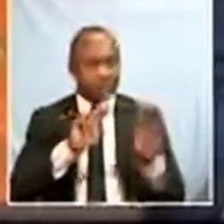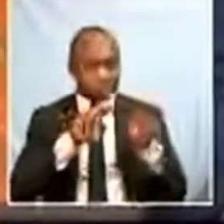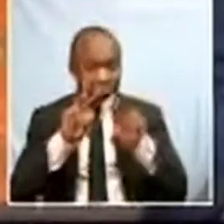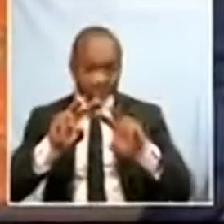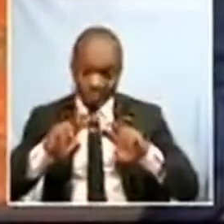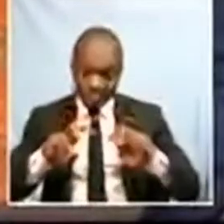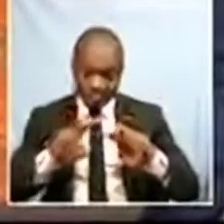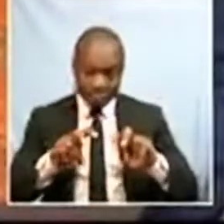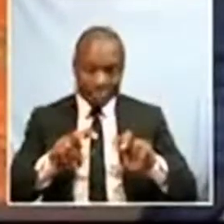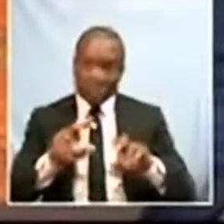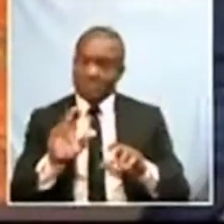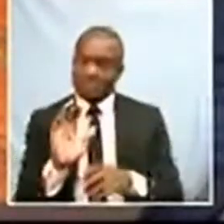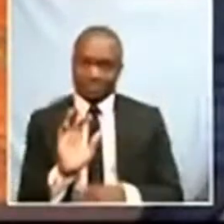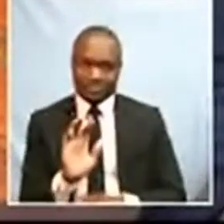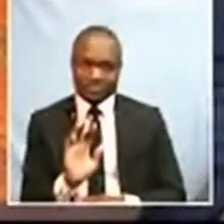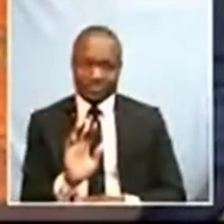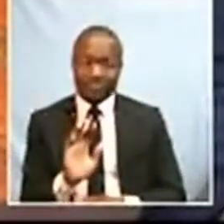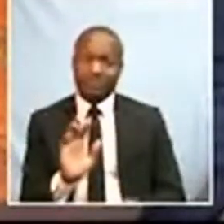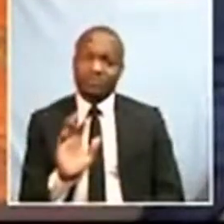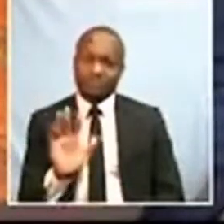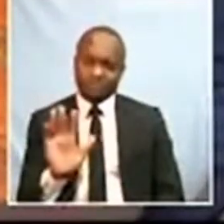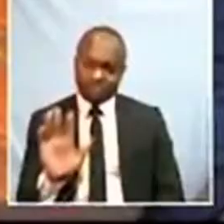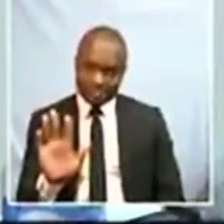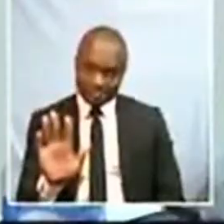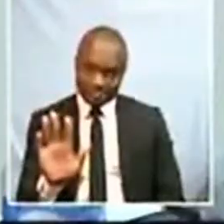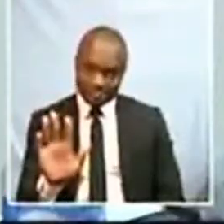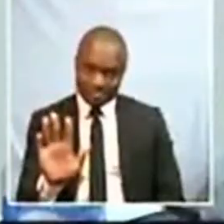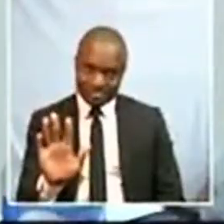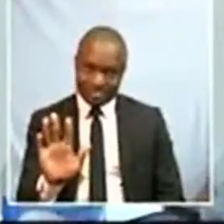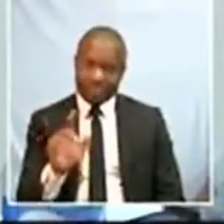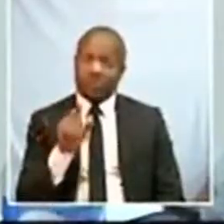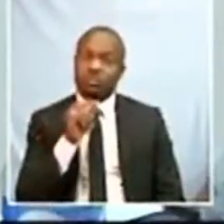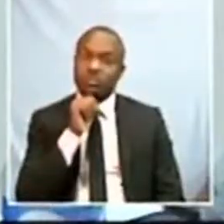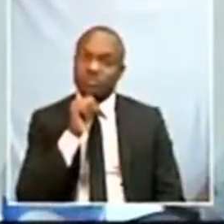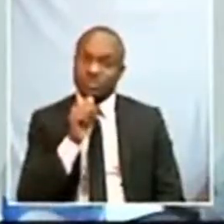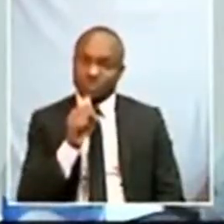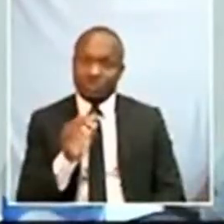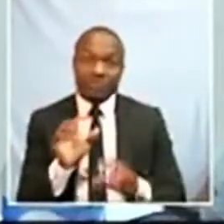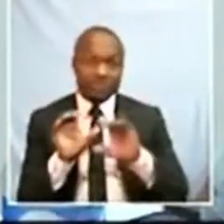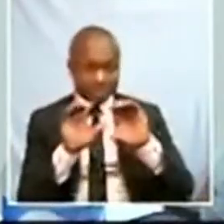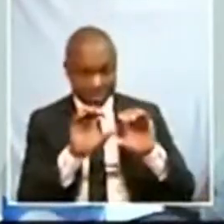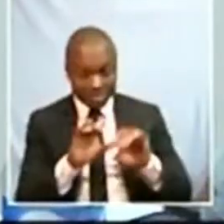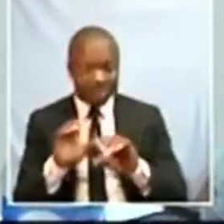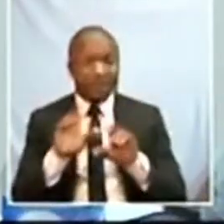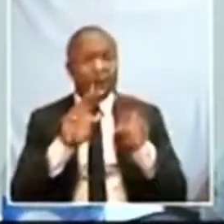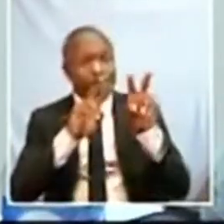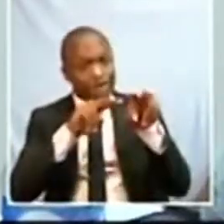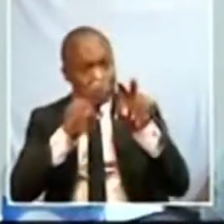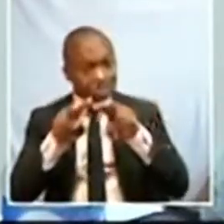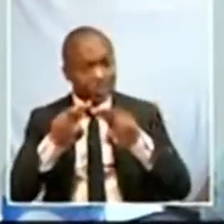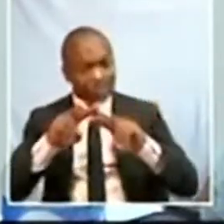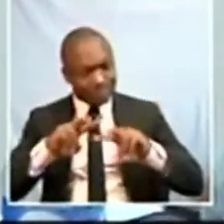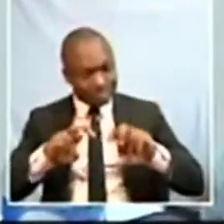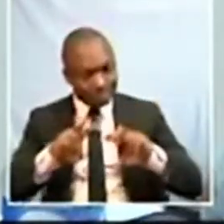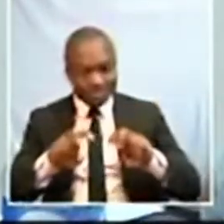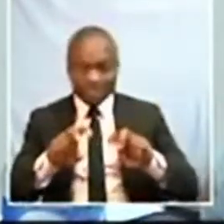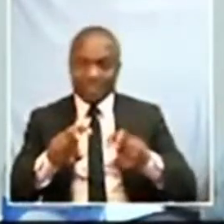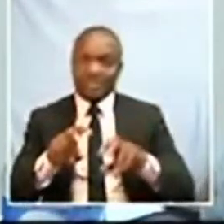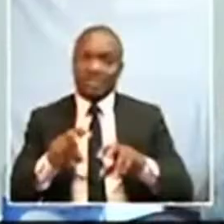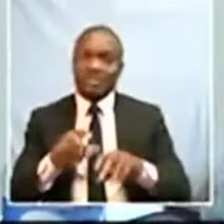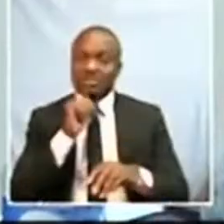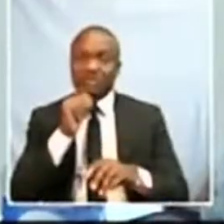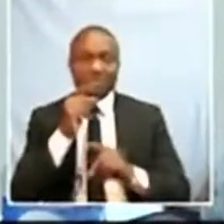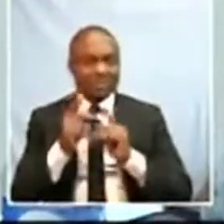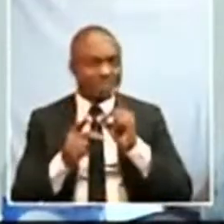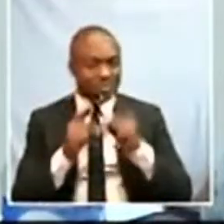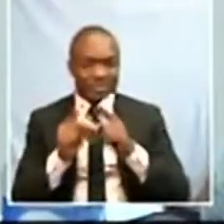Chair, we were in the process of undertaking through Lusaka City Council. You didn't undertake No, Chair. Monitoring and evaluation, not in the